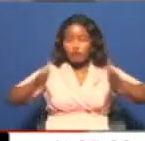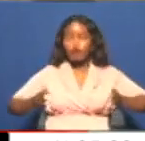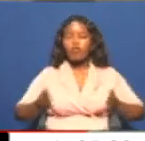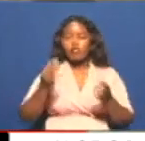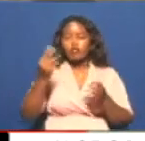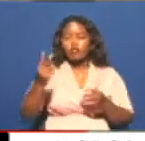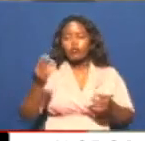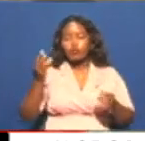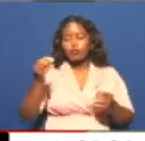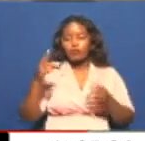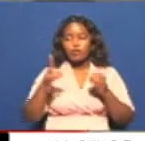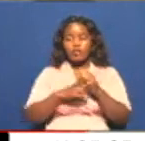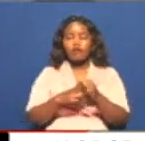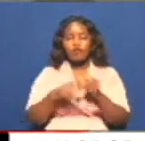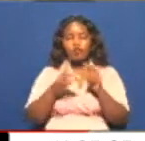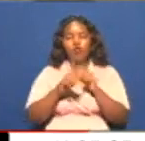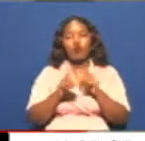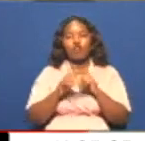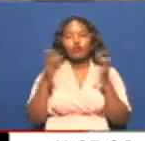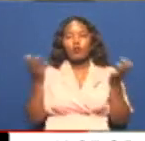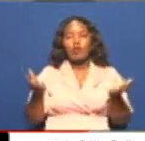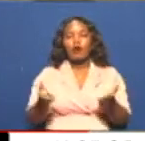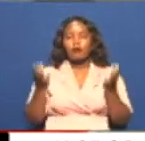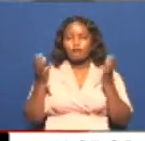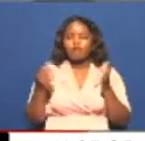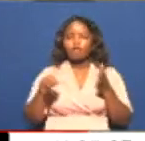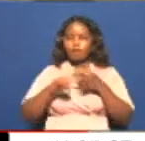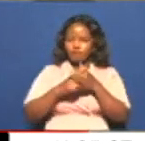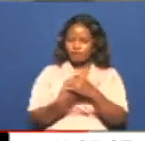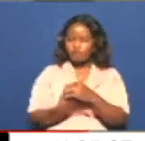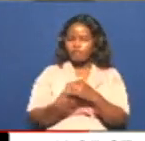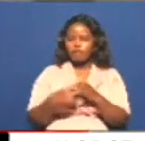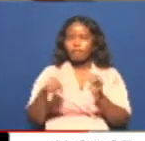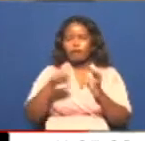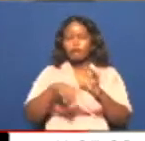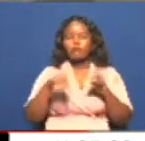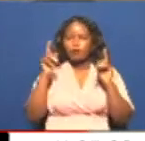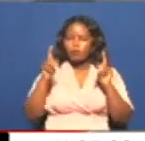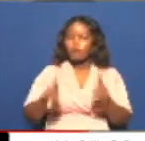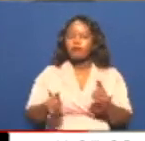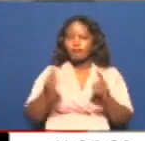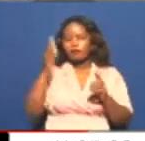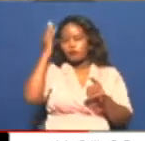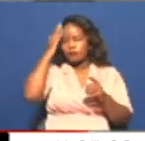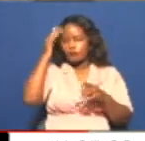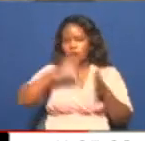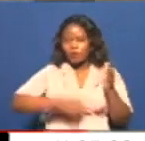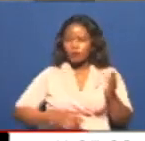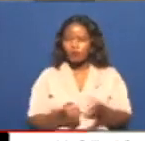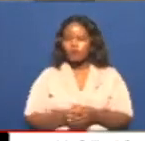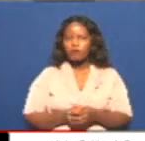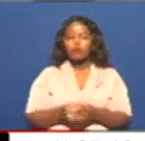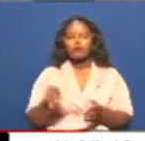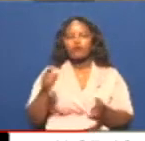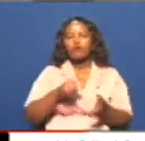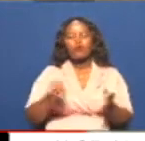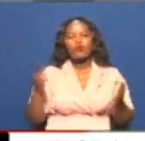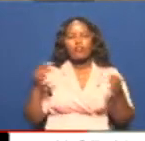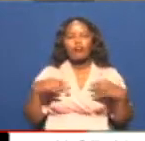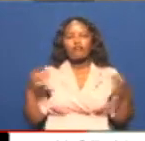it built up, mm-hmm. we should be able to tell ourselves now it's time we chart a different